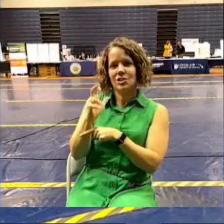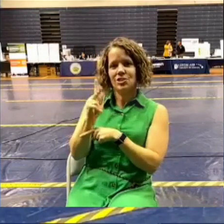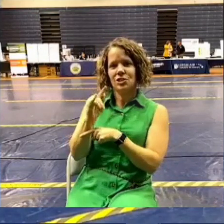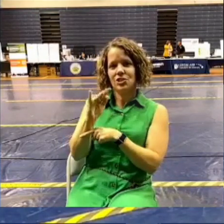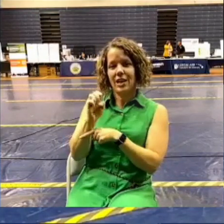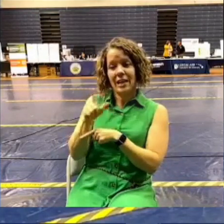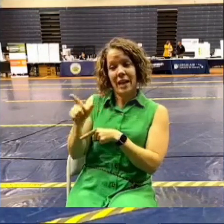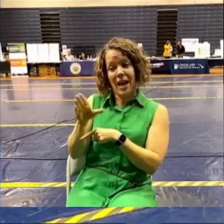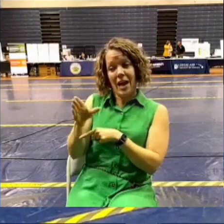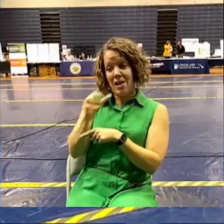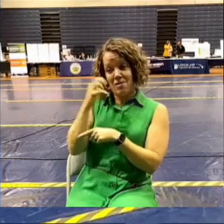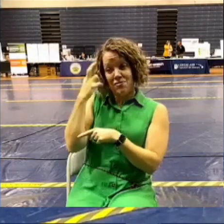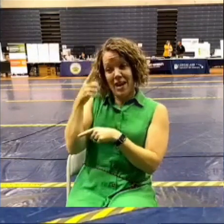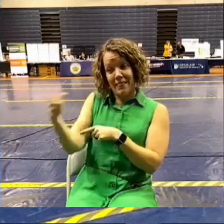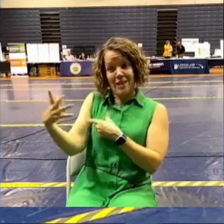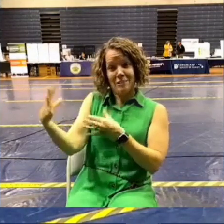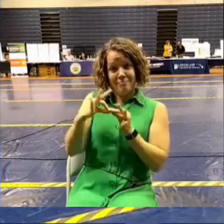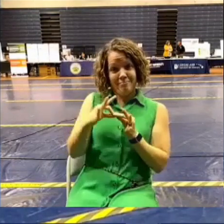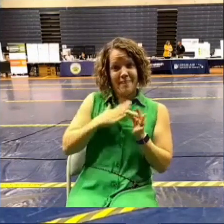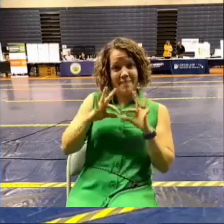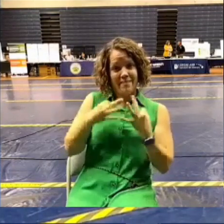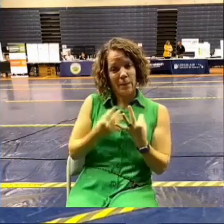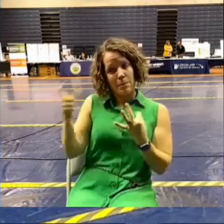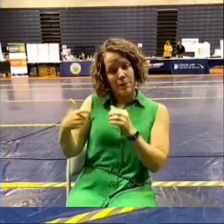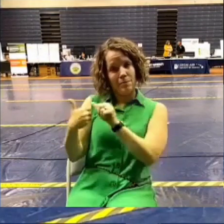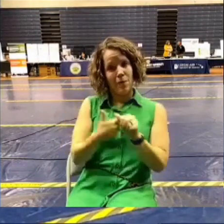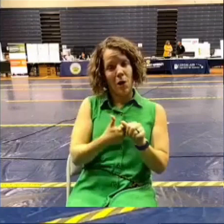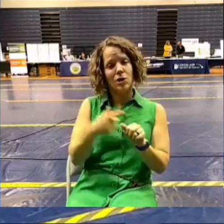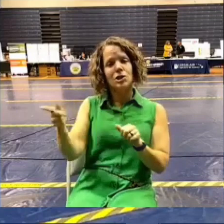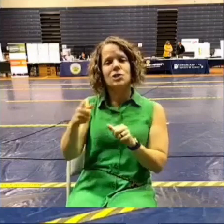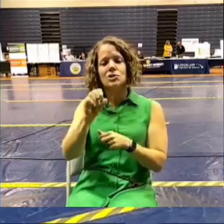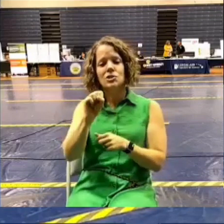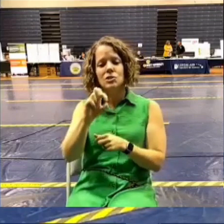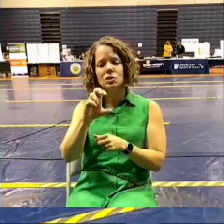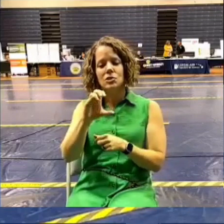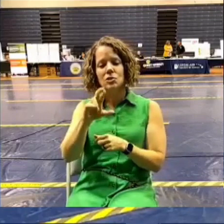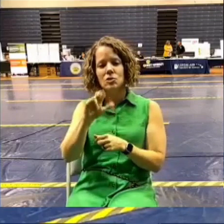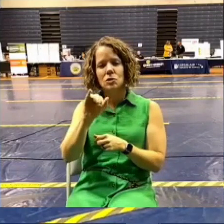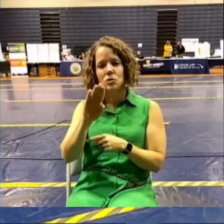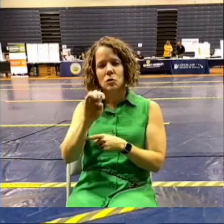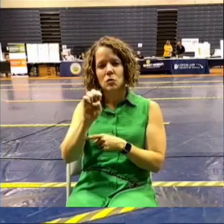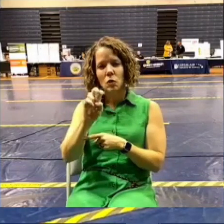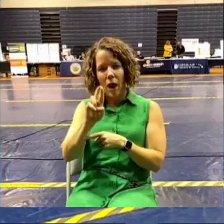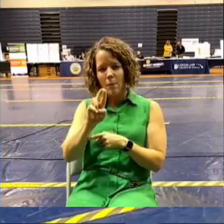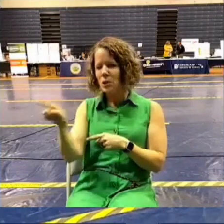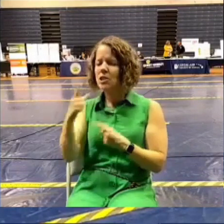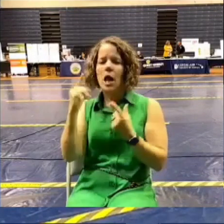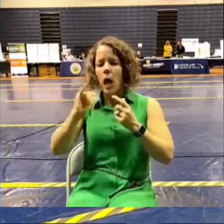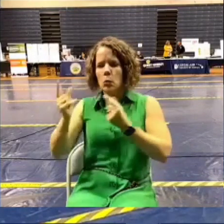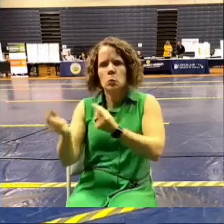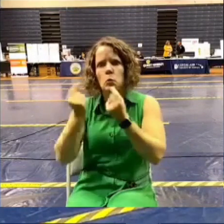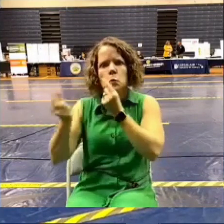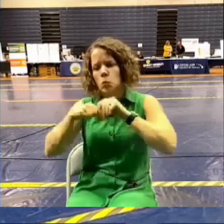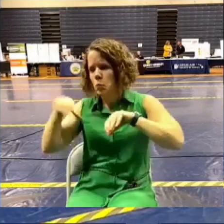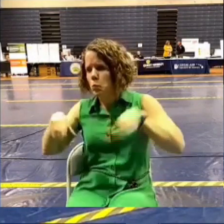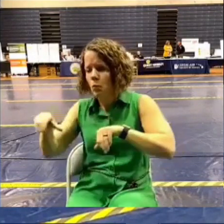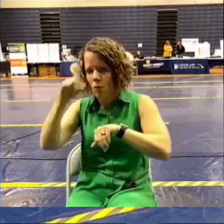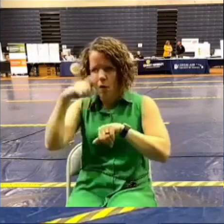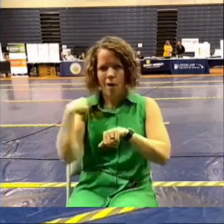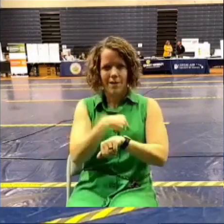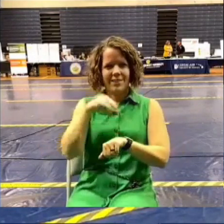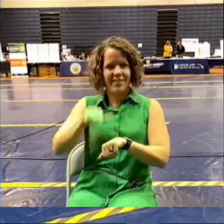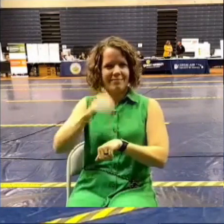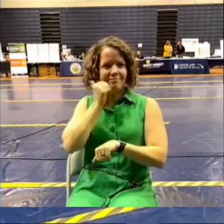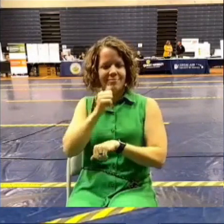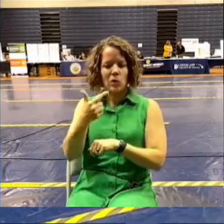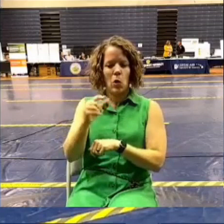but she got to follow suit now. She's what they call a scriber, but really what she is she's the gopher, the person on the ground. And